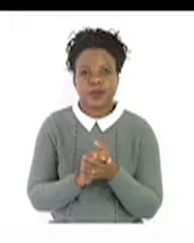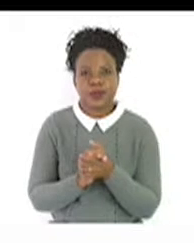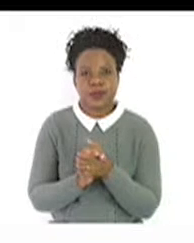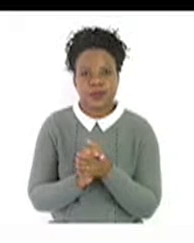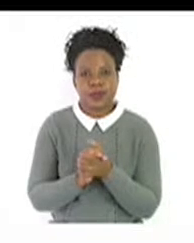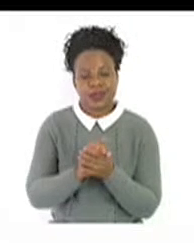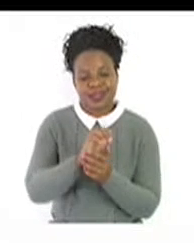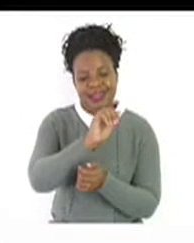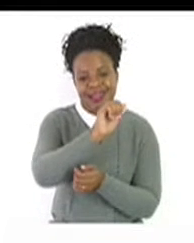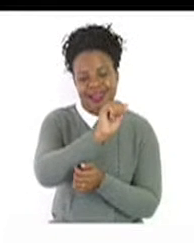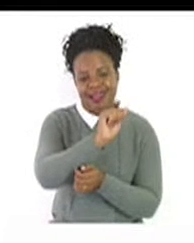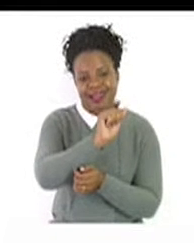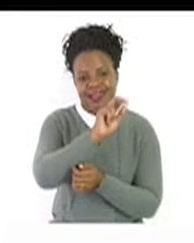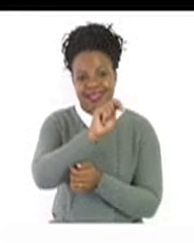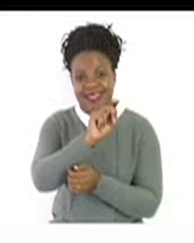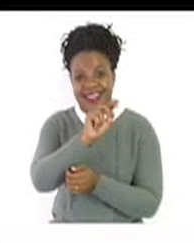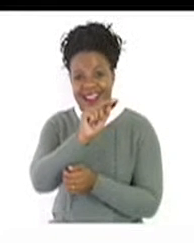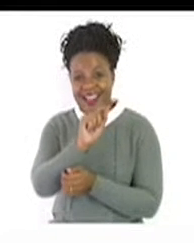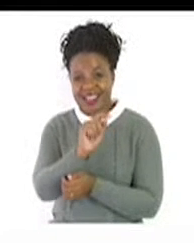Ants.